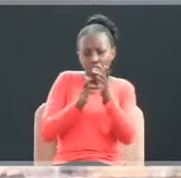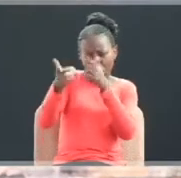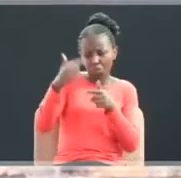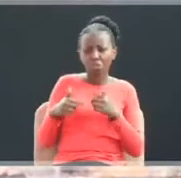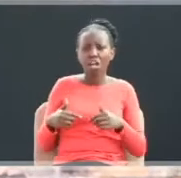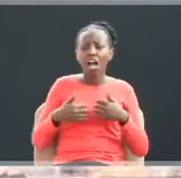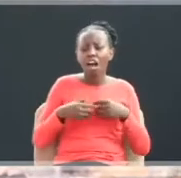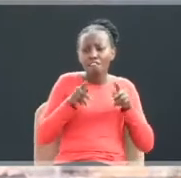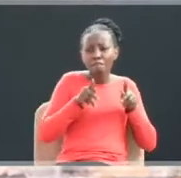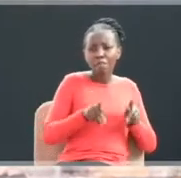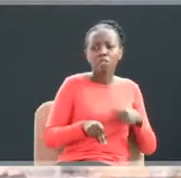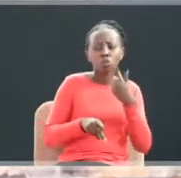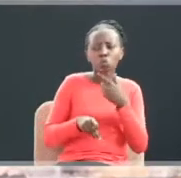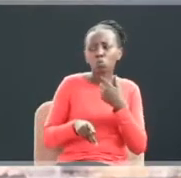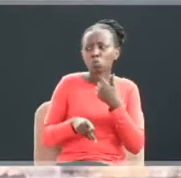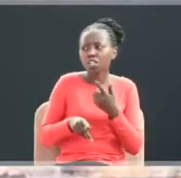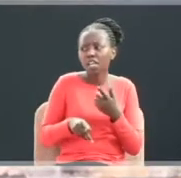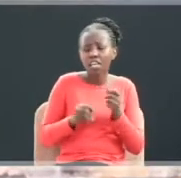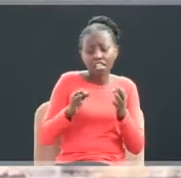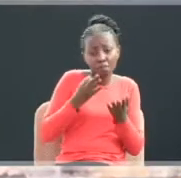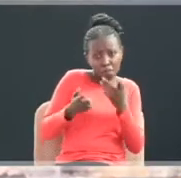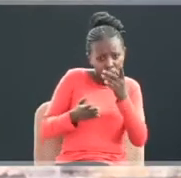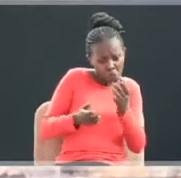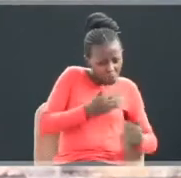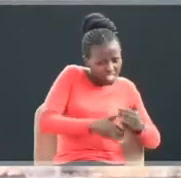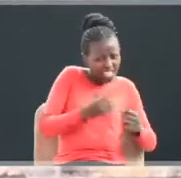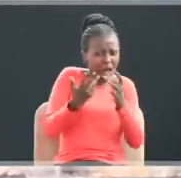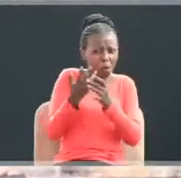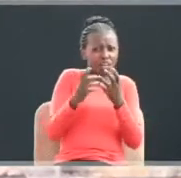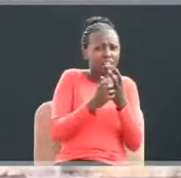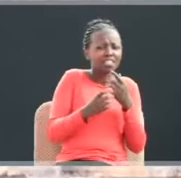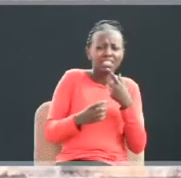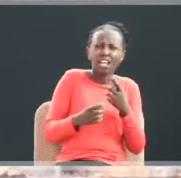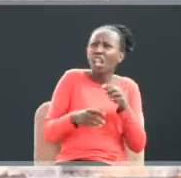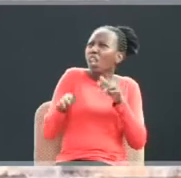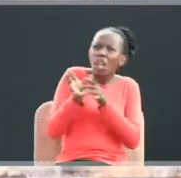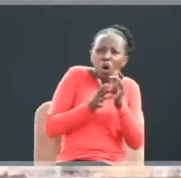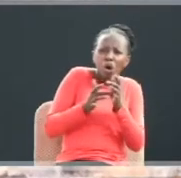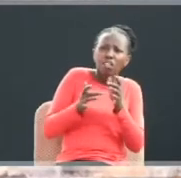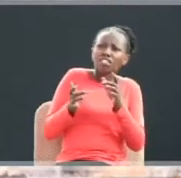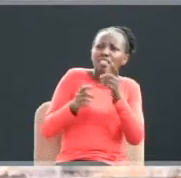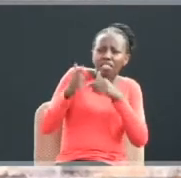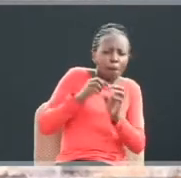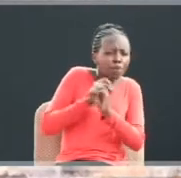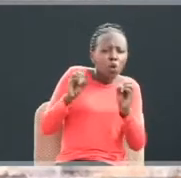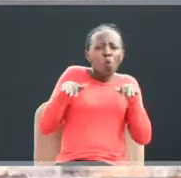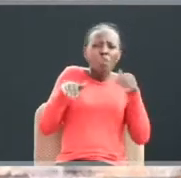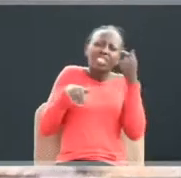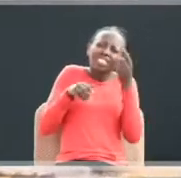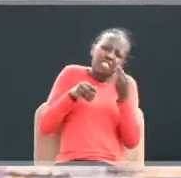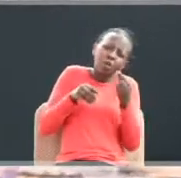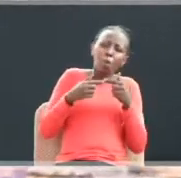used to joke like this, especially when you are about to get married. You say, Lord, you can wait. First, I get